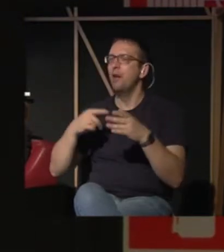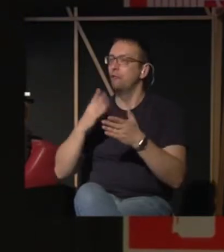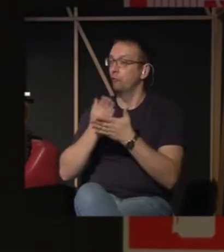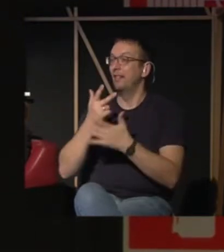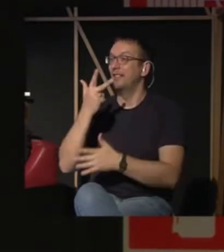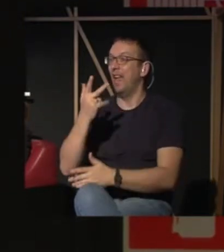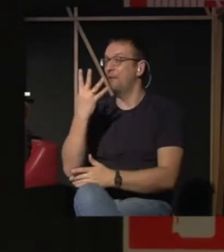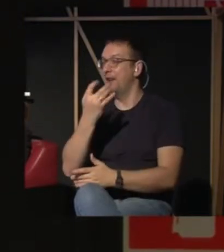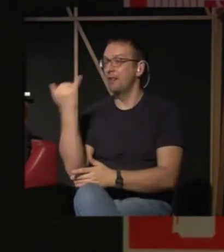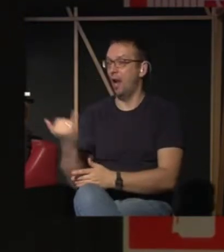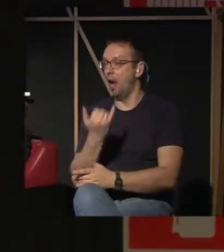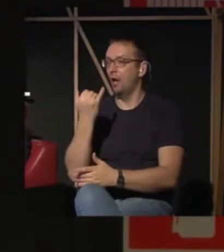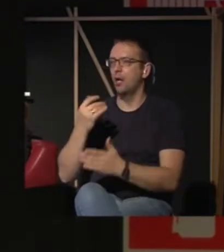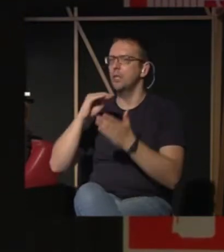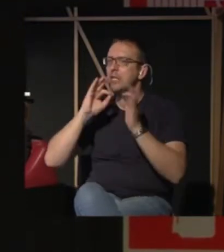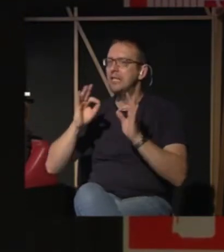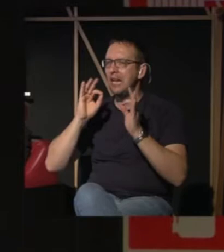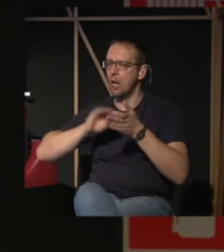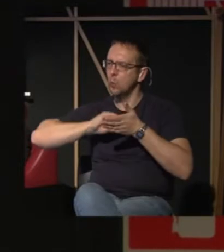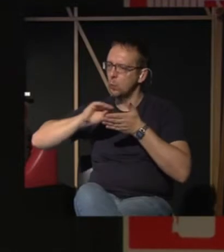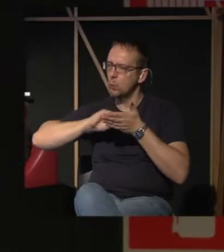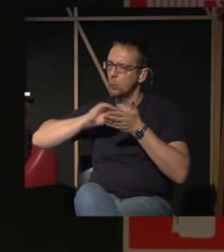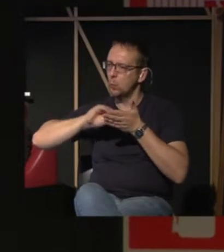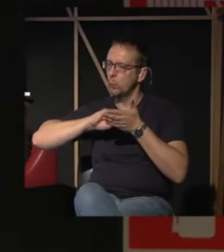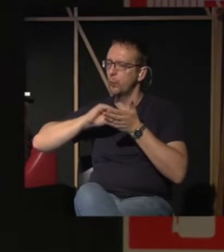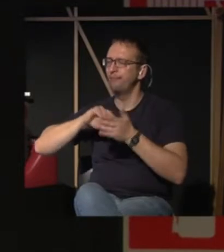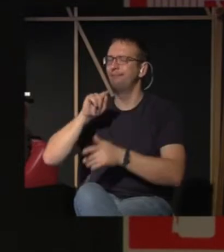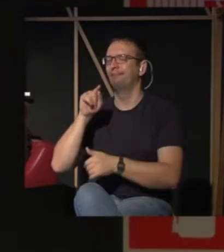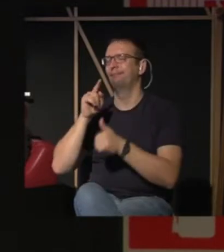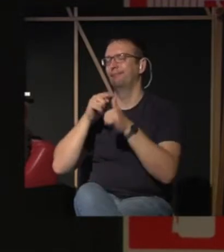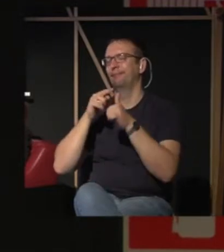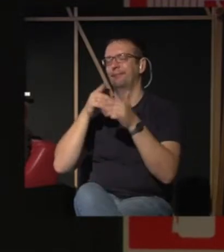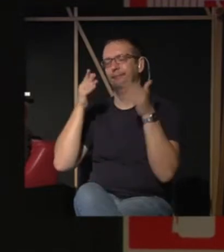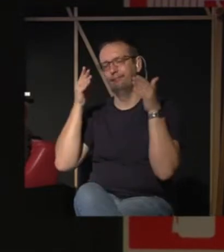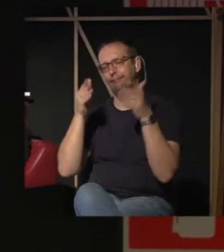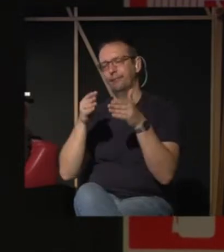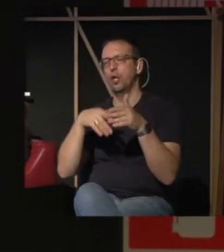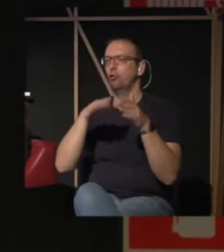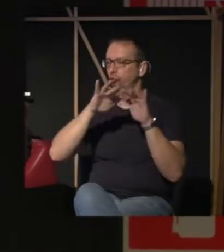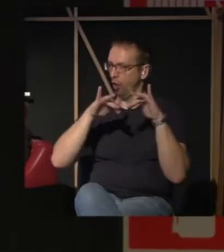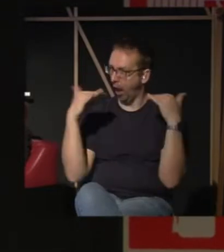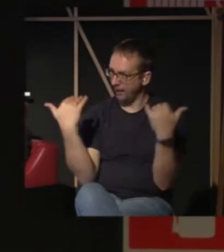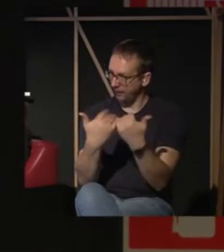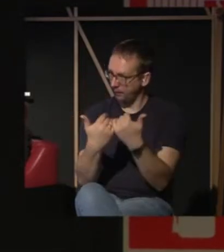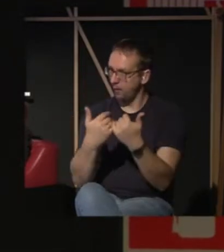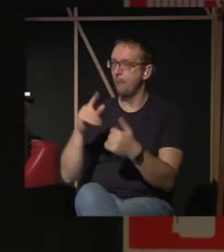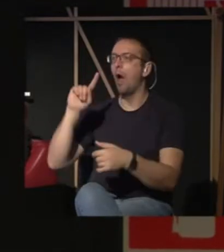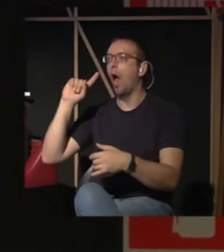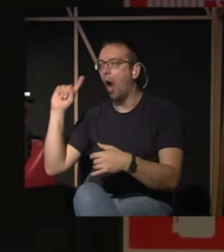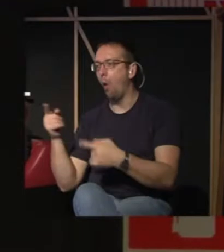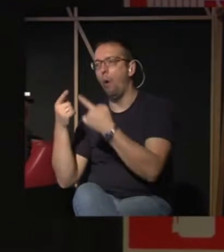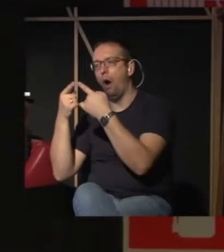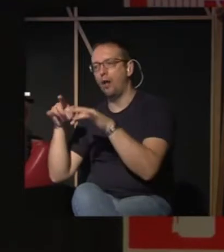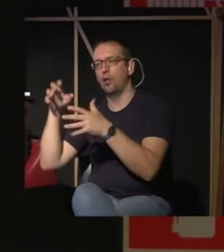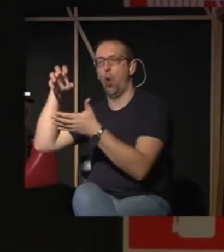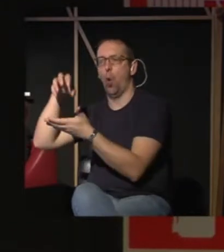at the stadiums and other tournament sites, and also at other event sites. So before the World Cup, we actually